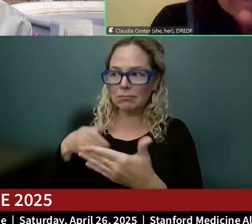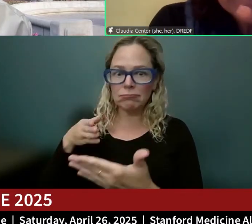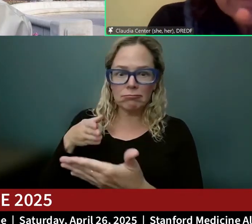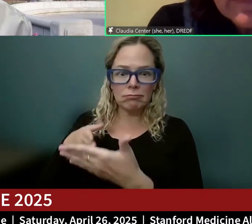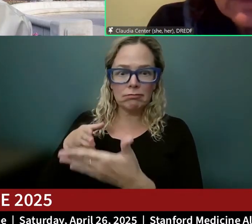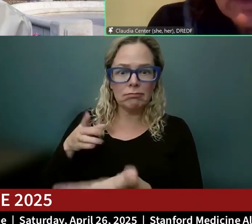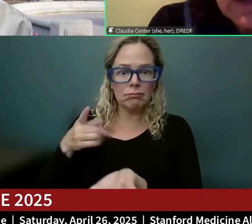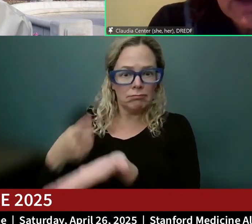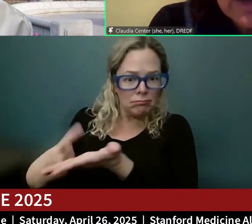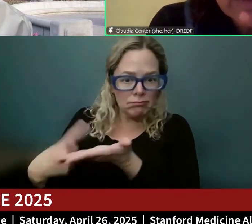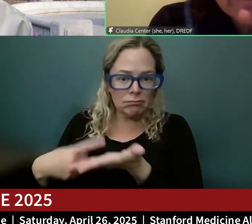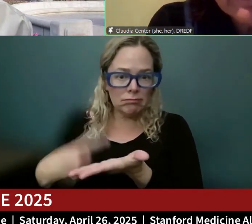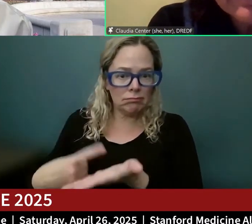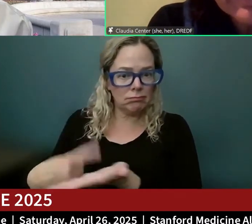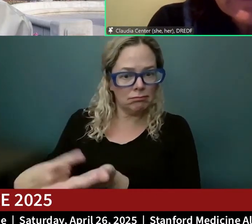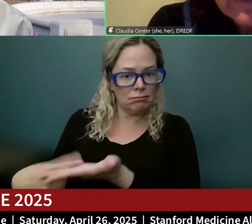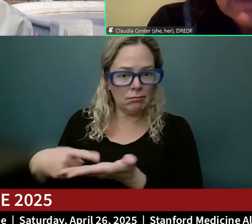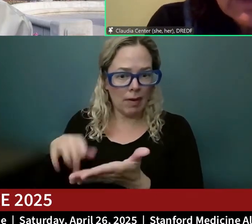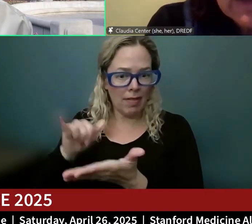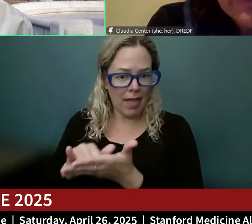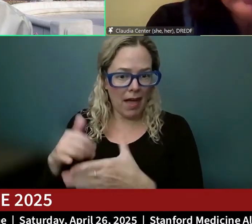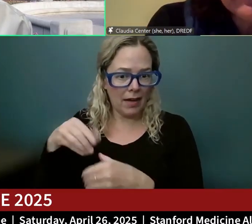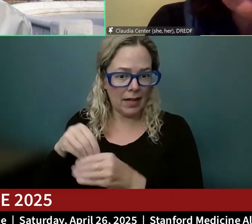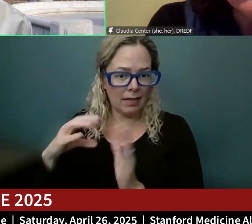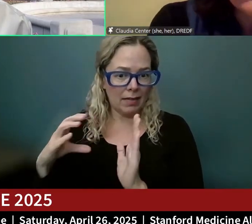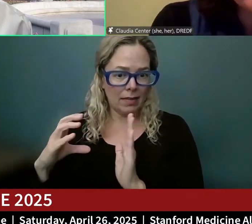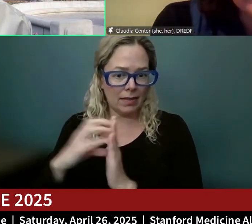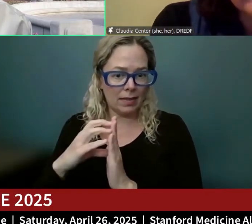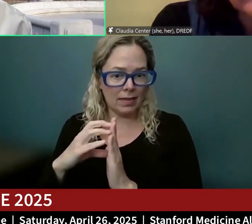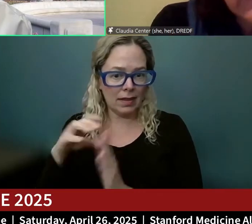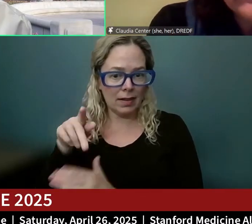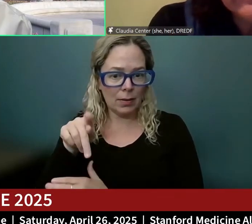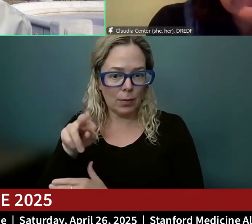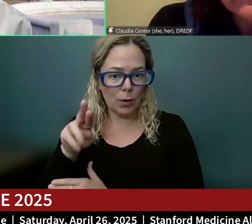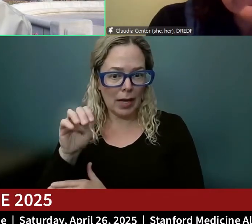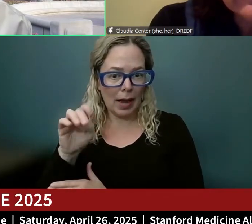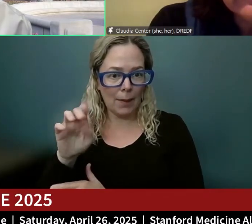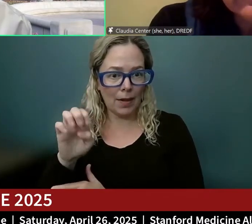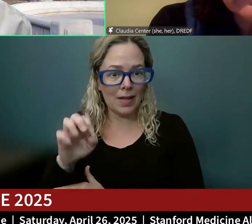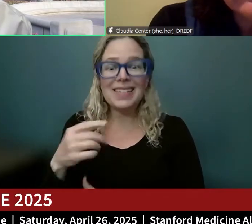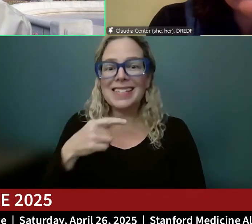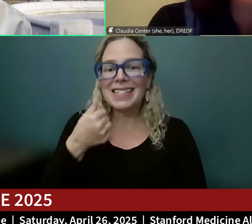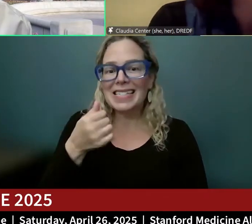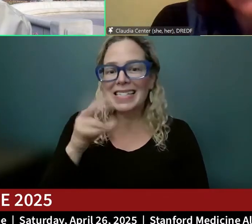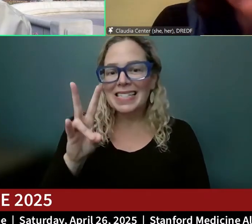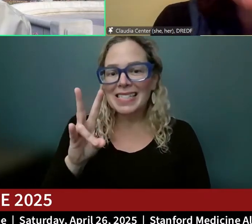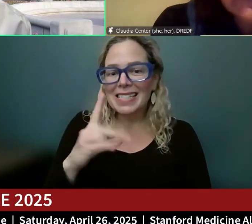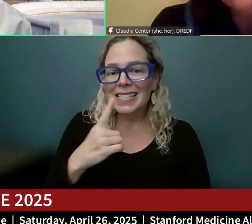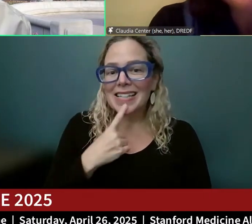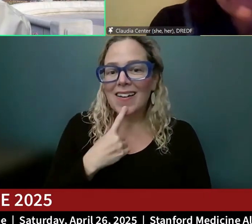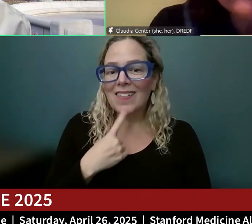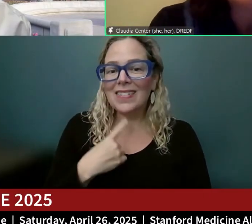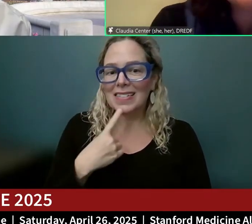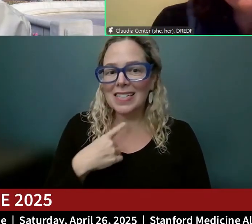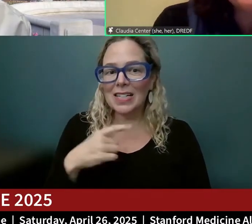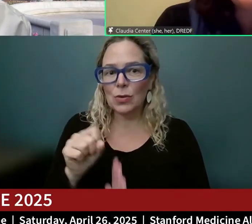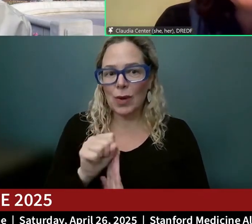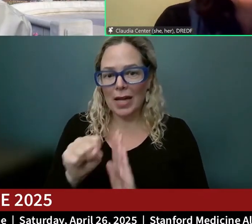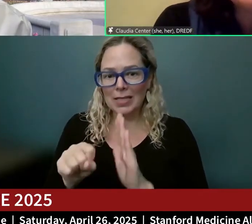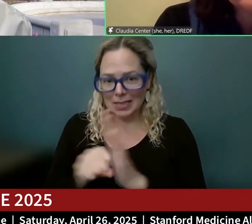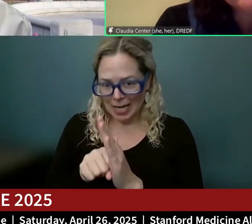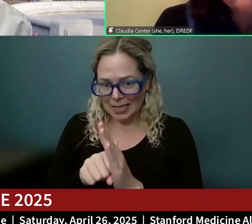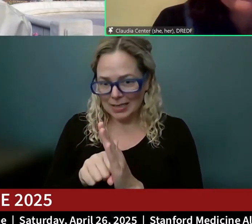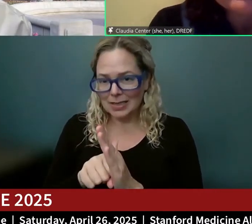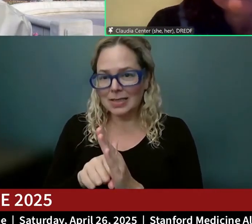long um, part of the, 17 red states yeah, attorneys generals. yeah, Yeah. yes.